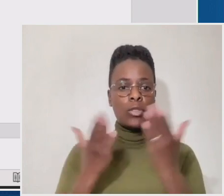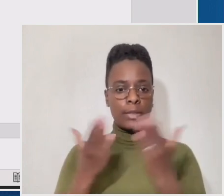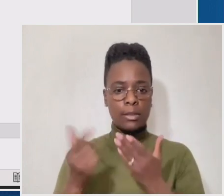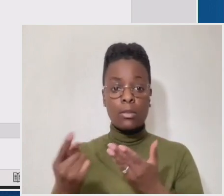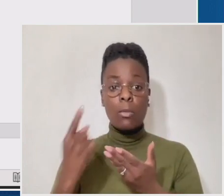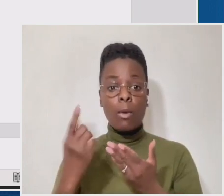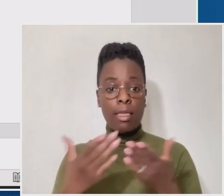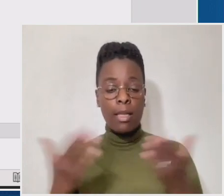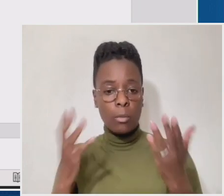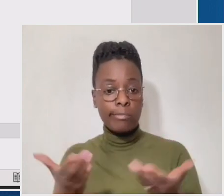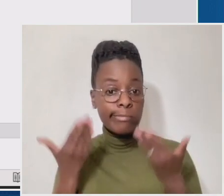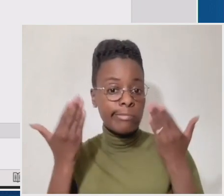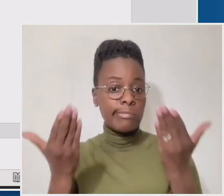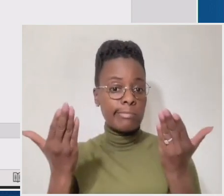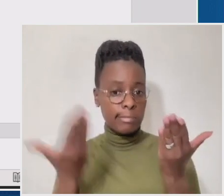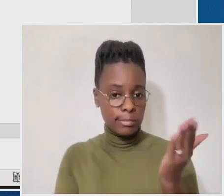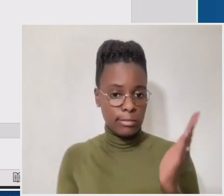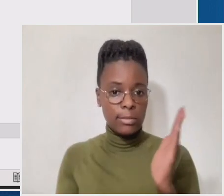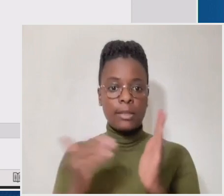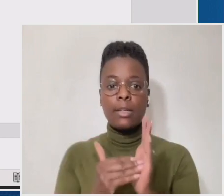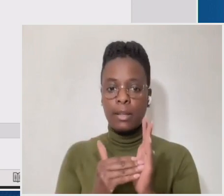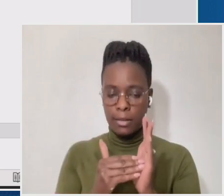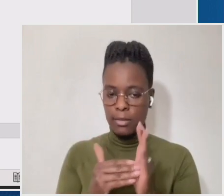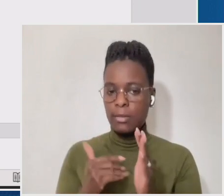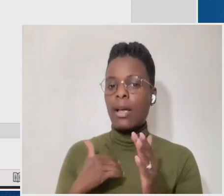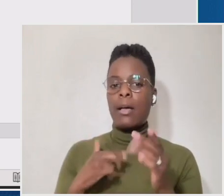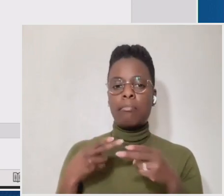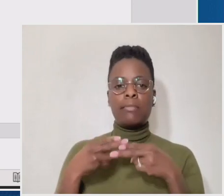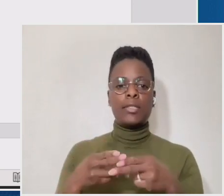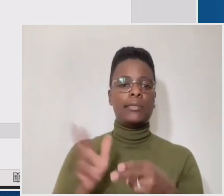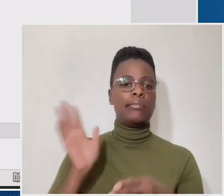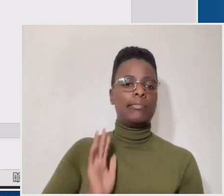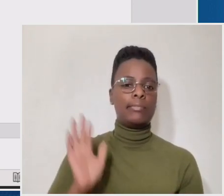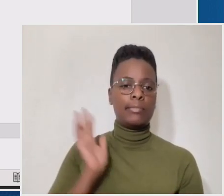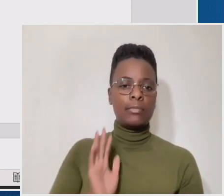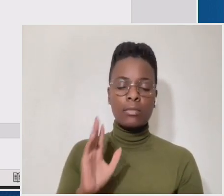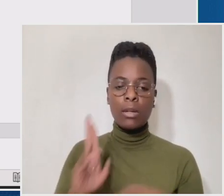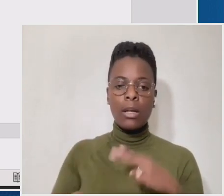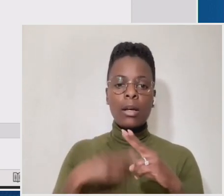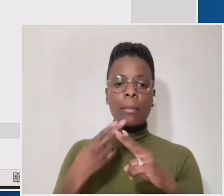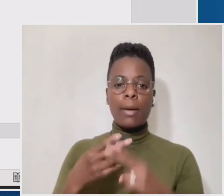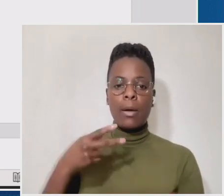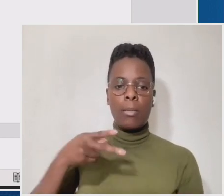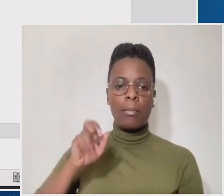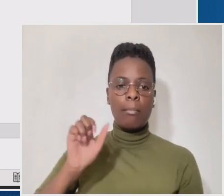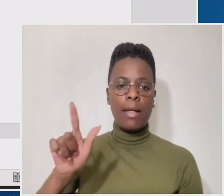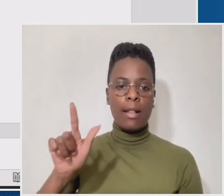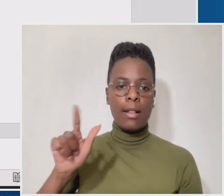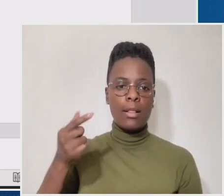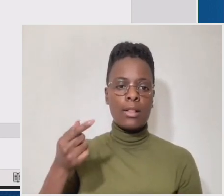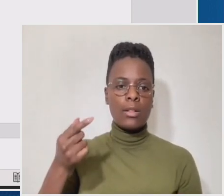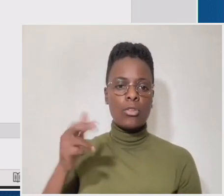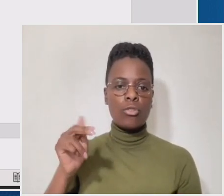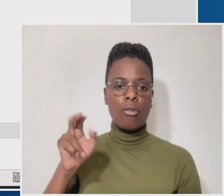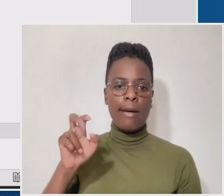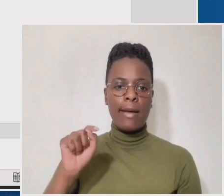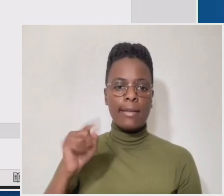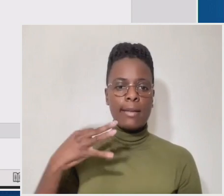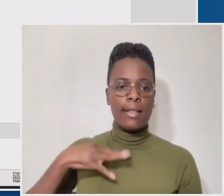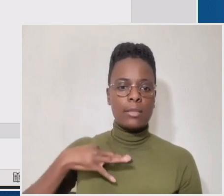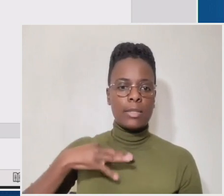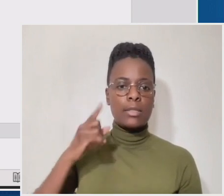bring up again. I think I referenced it earlier regarding Pell Grant eligibility for student support